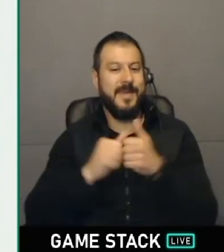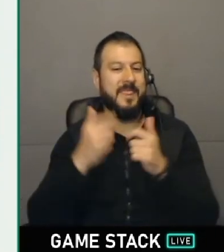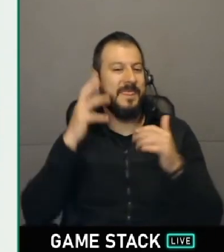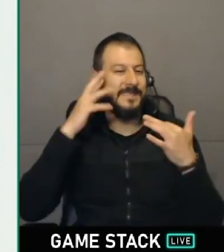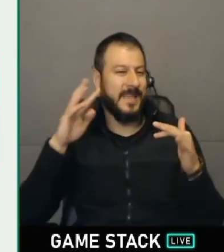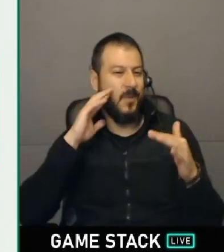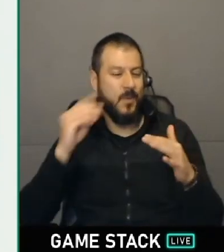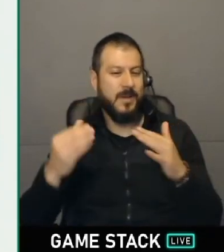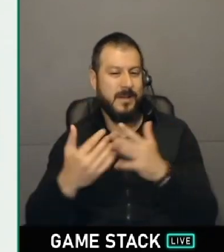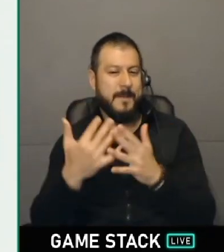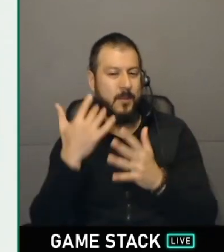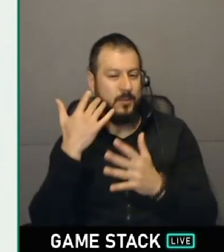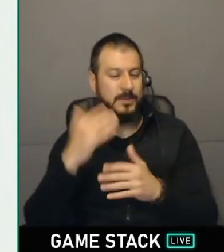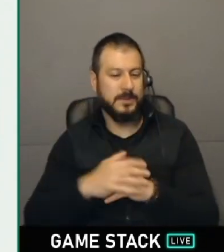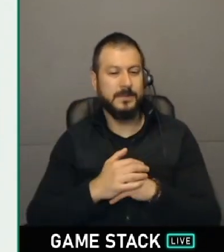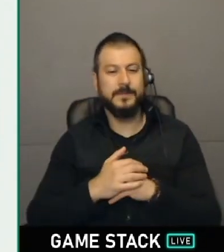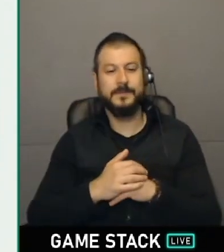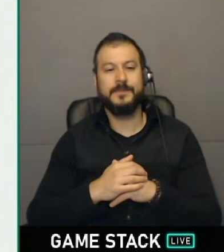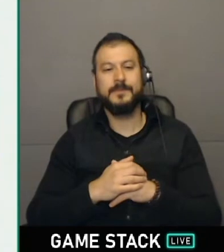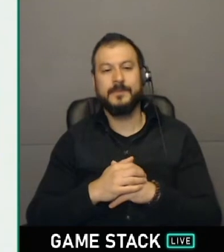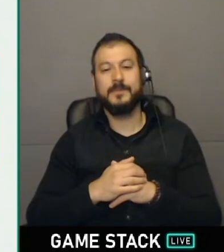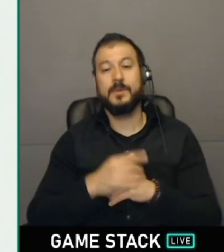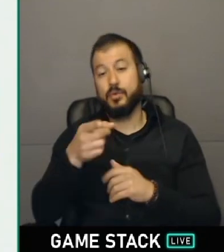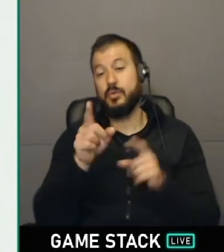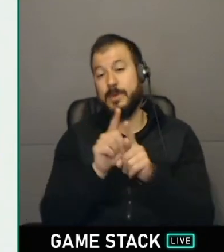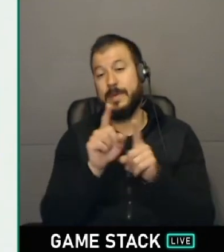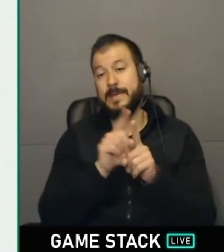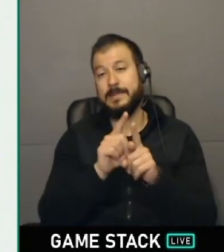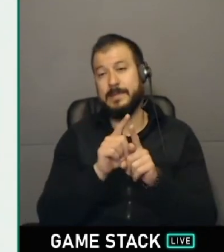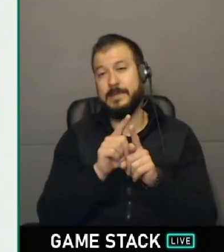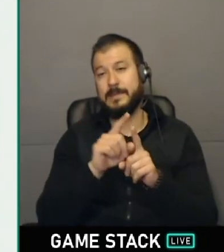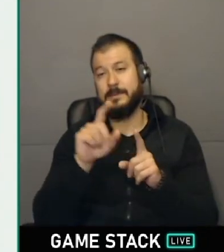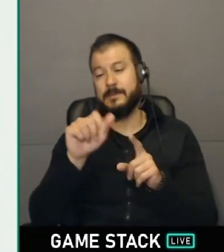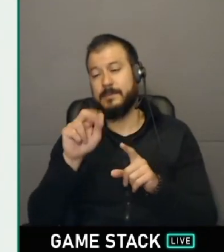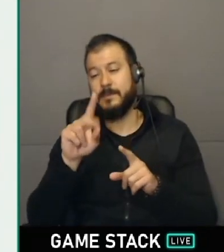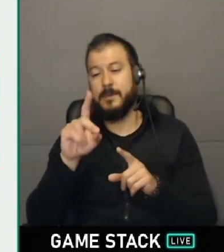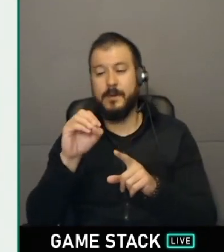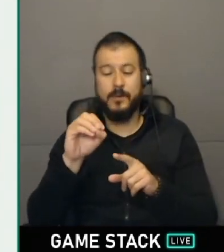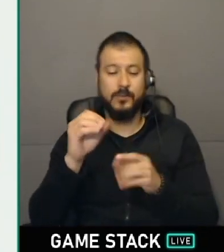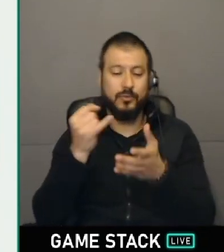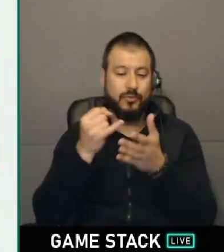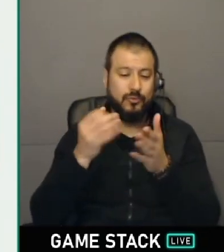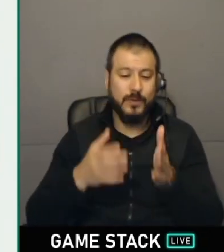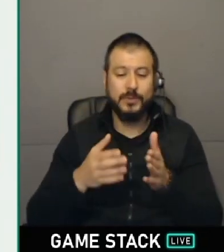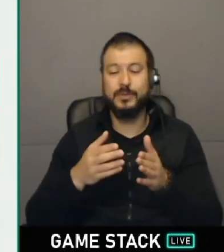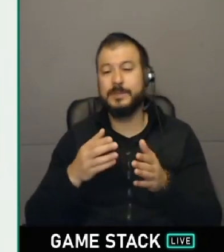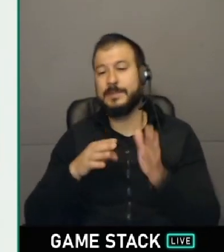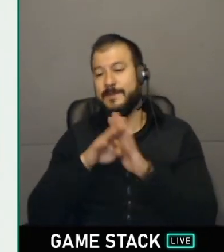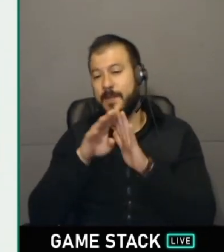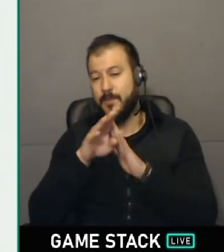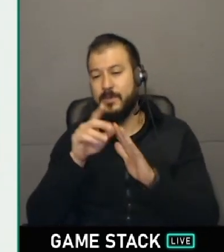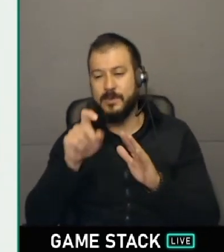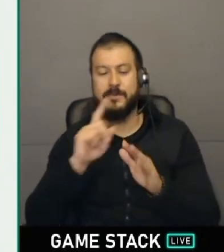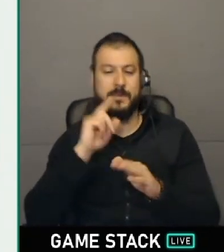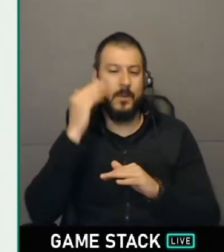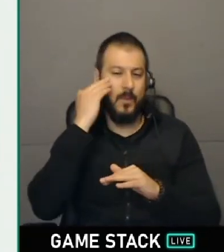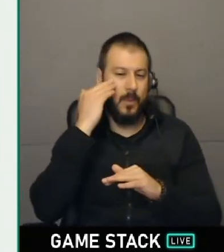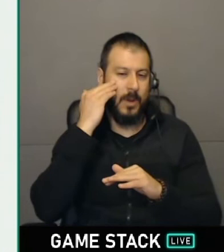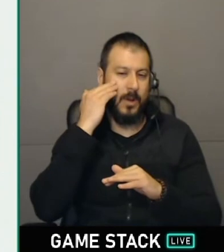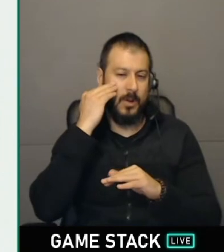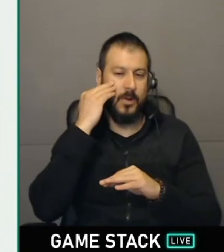out. So you, as an audio director or designer or developer, need to be aware that that